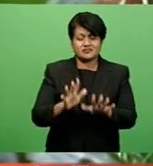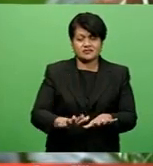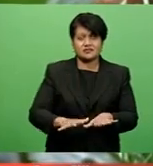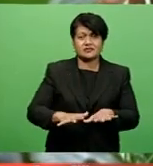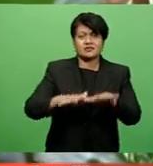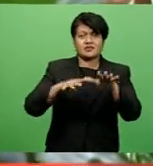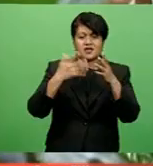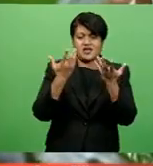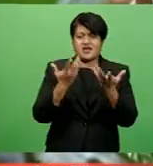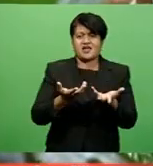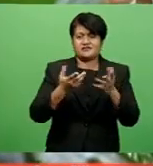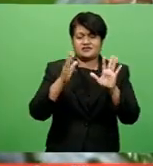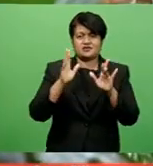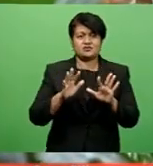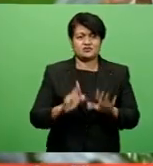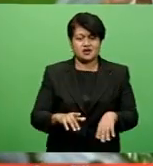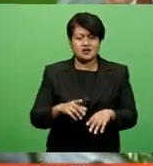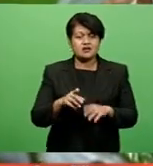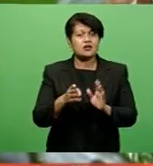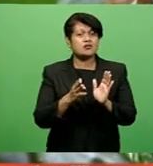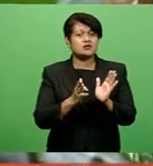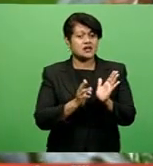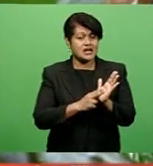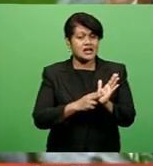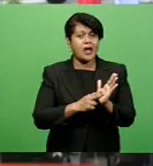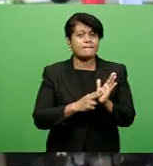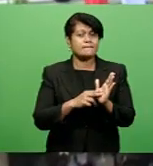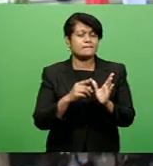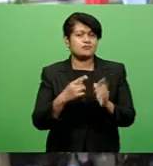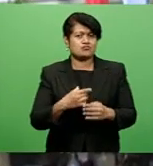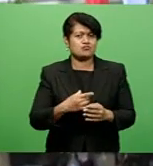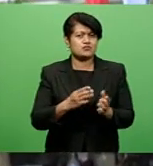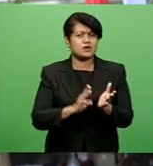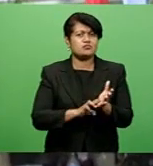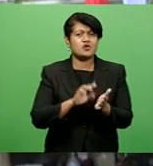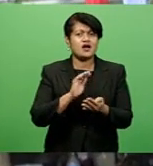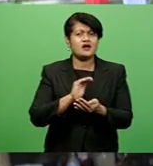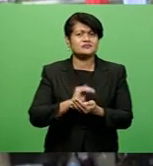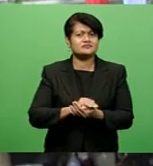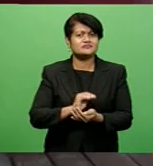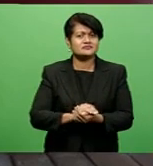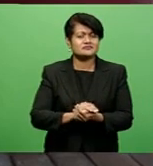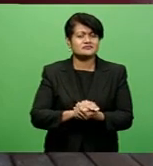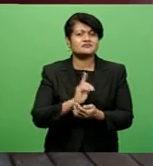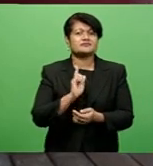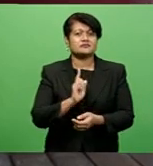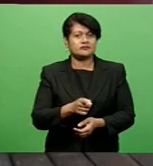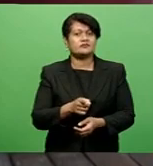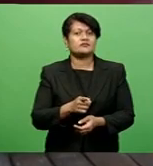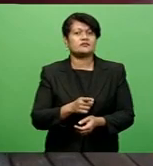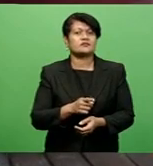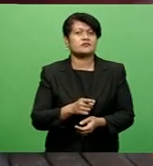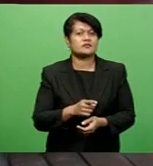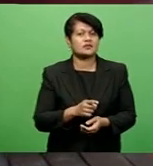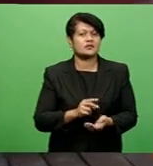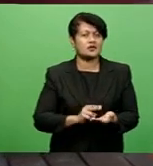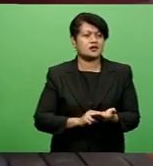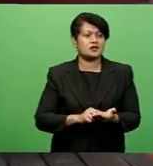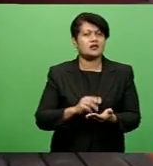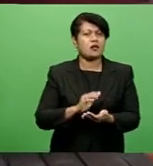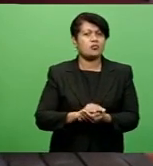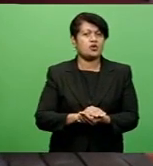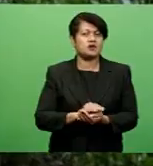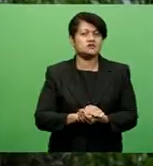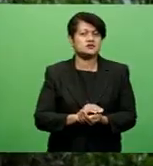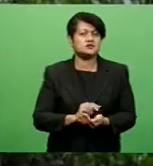residents of the Muslim League settlement in Namboa say they will decide later if they need to move. Where I live, actually, I don't, but the